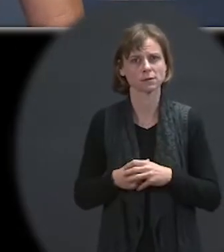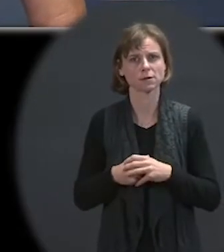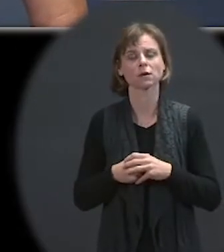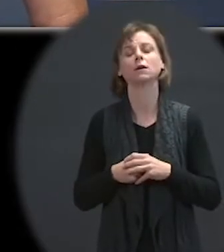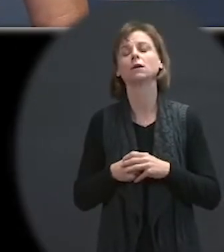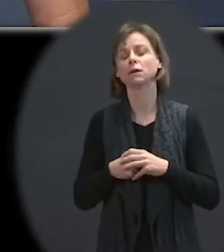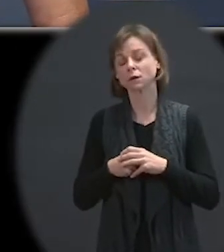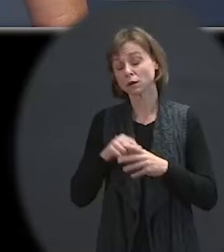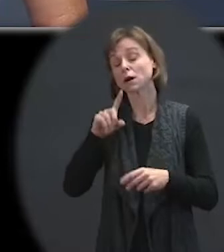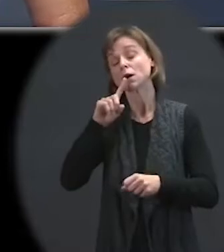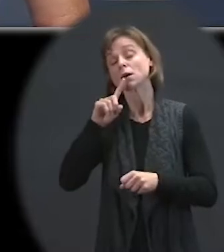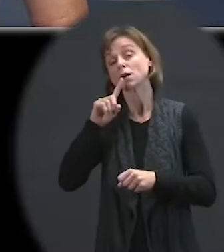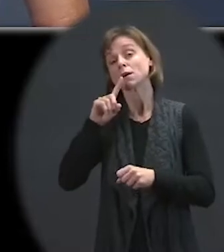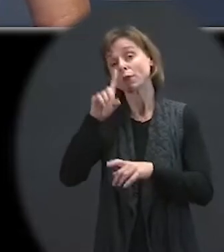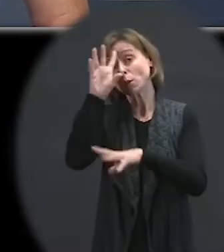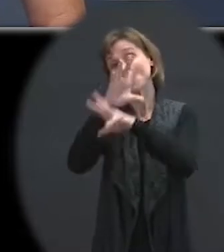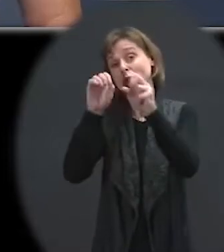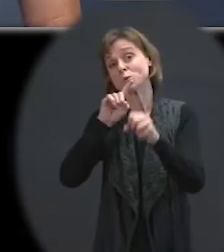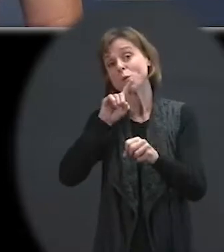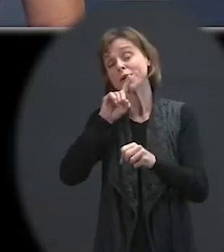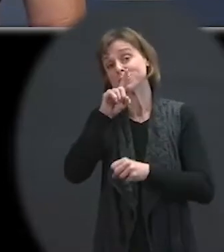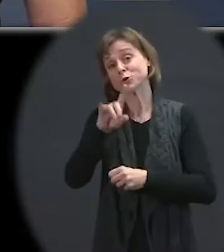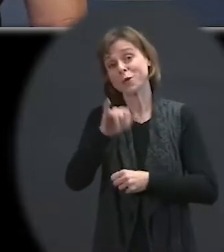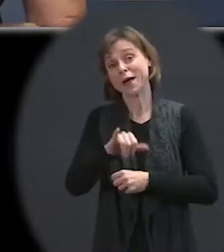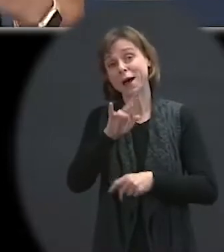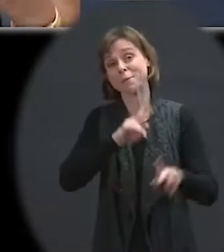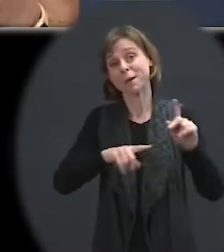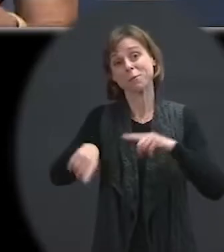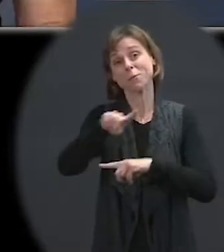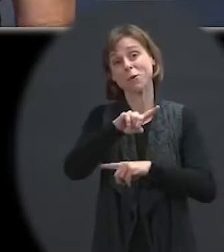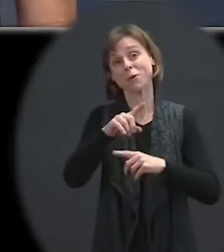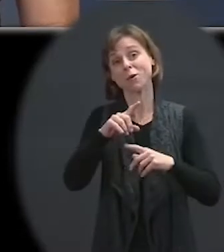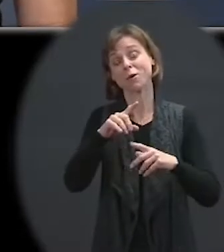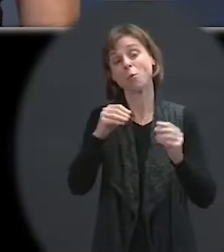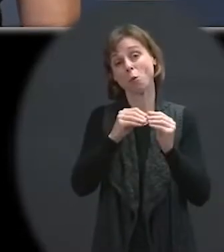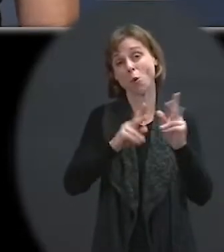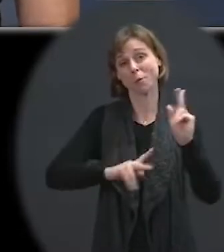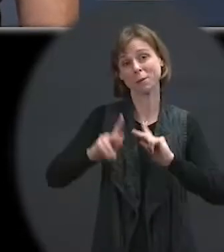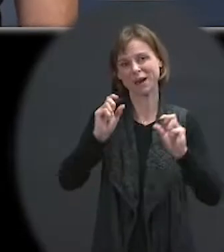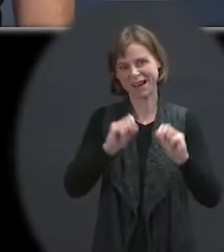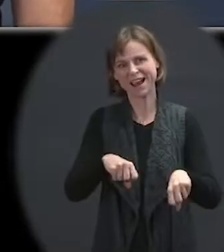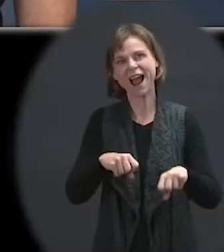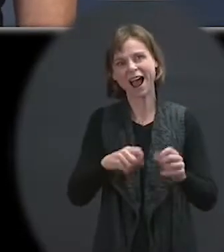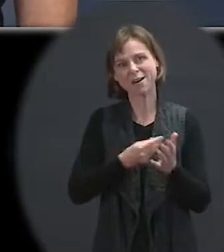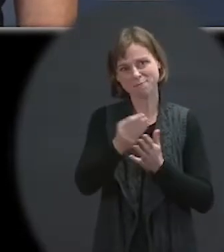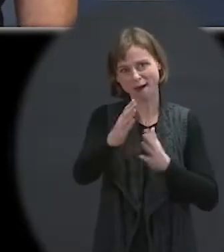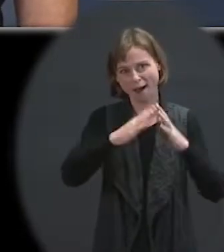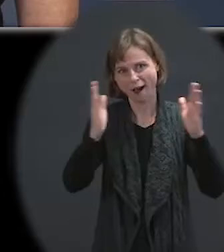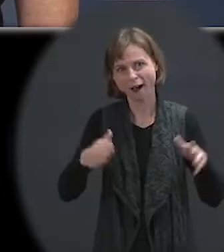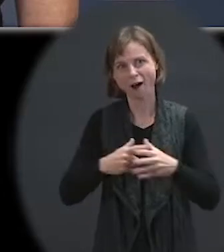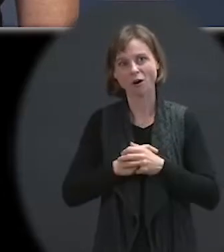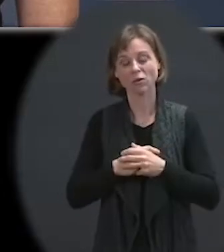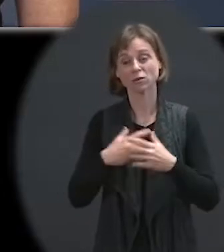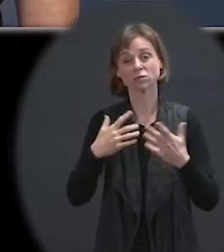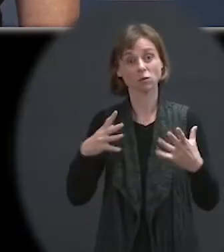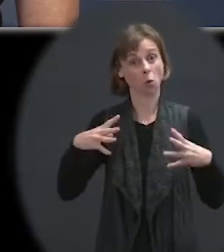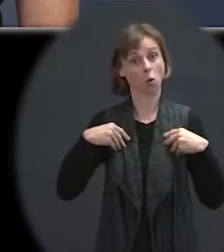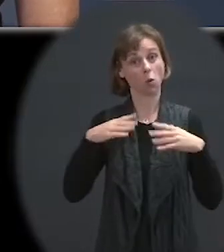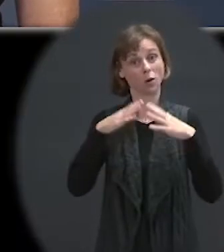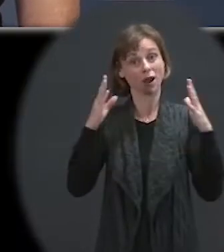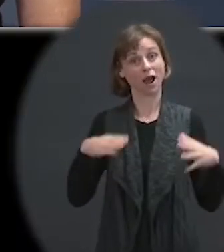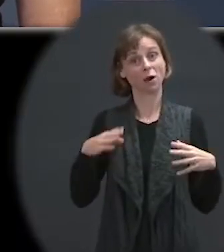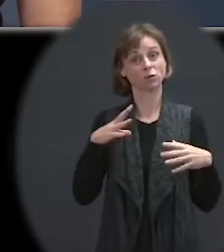home ownership is something that more Americans can participate in. He knows owning a home is a key measure of